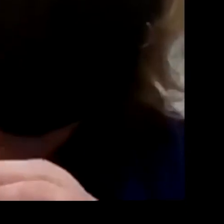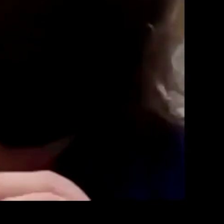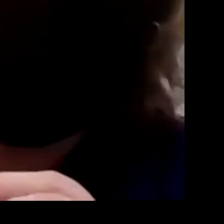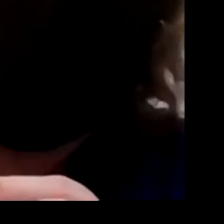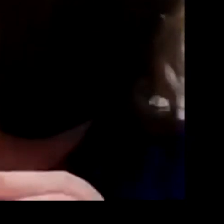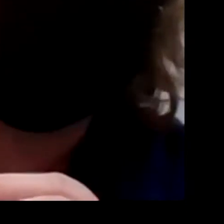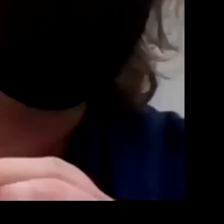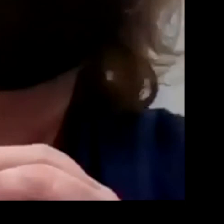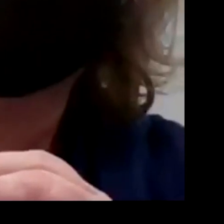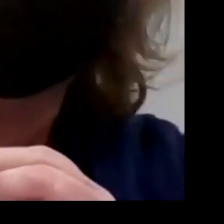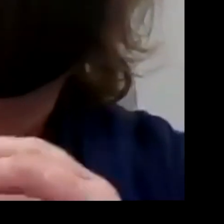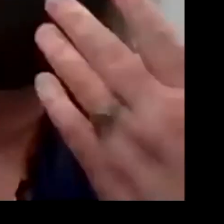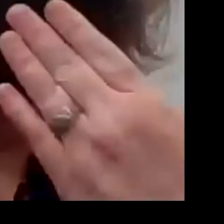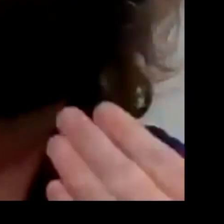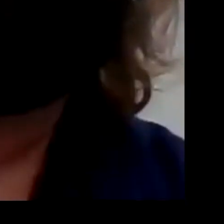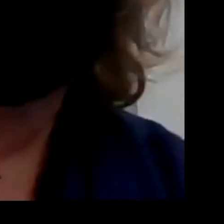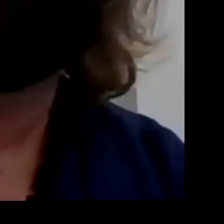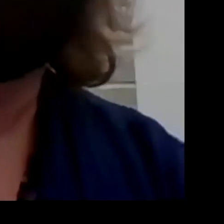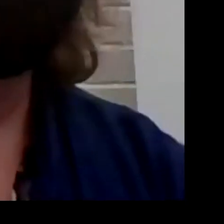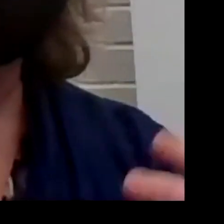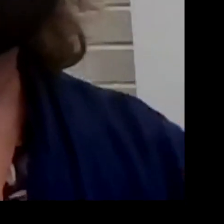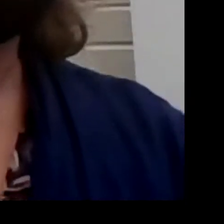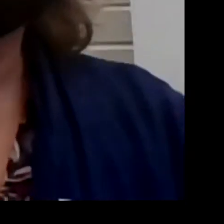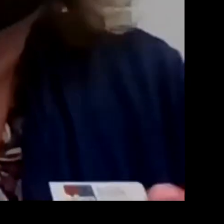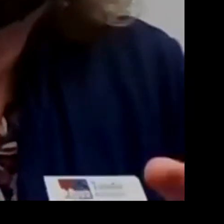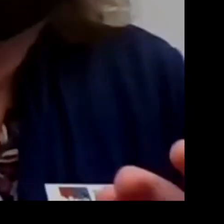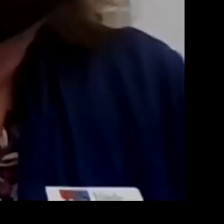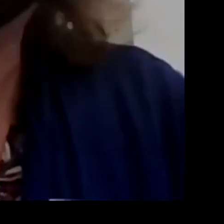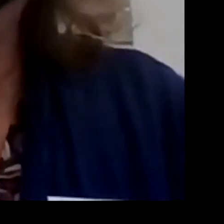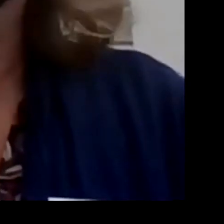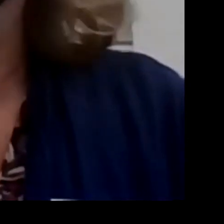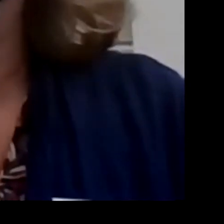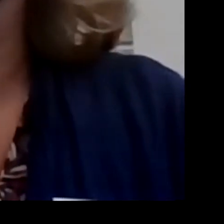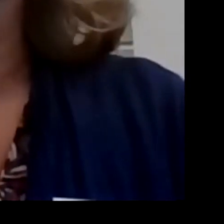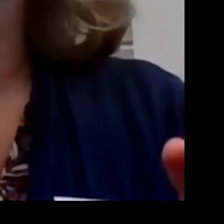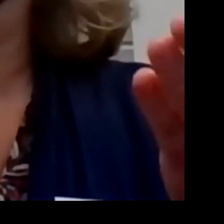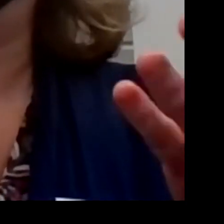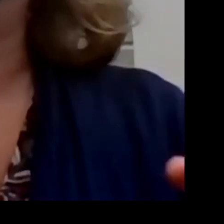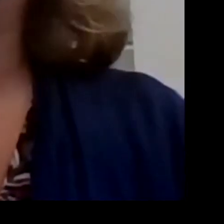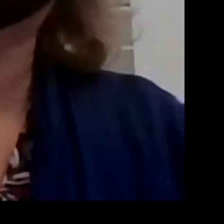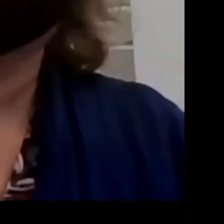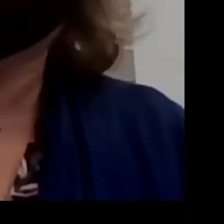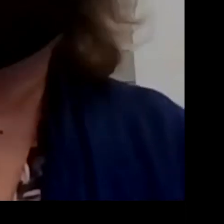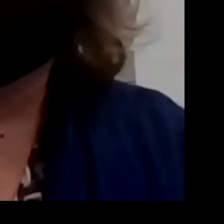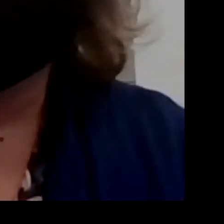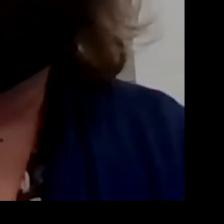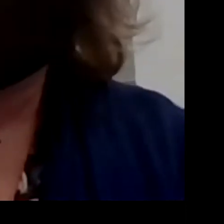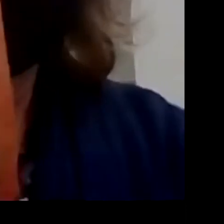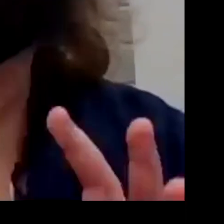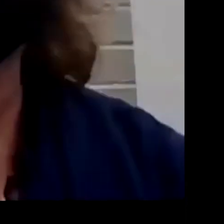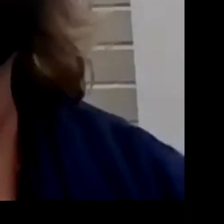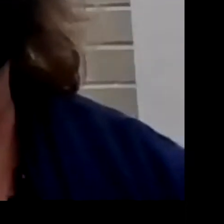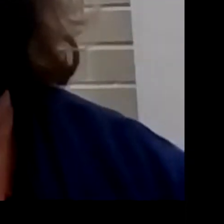me smile. So I know that, and you can't see that right now, but this is our cute little calendar with all these, the great